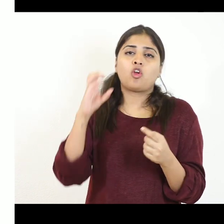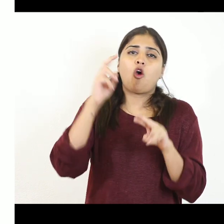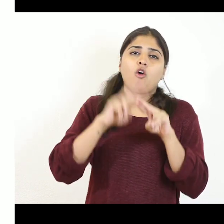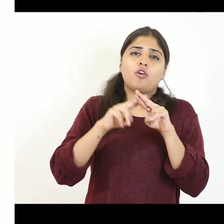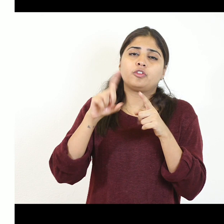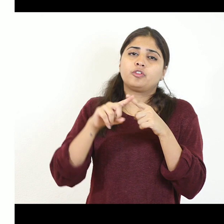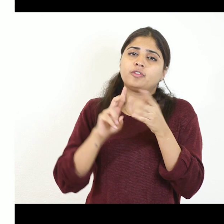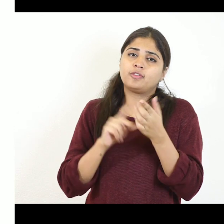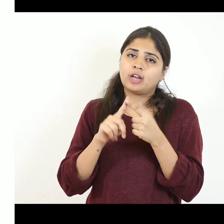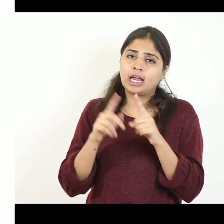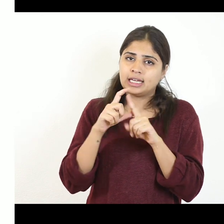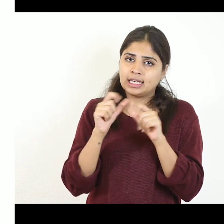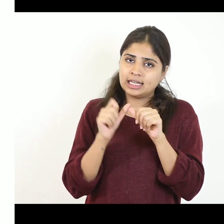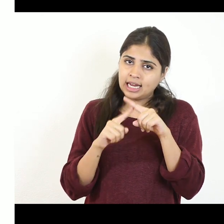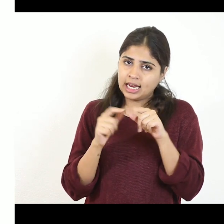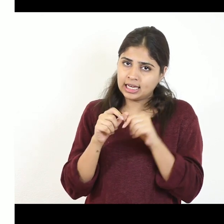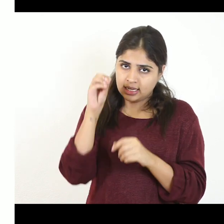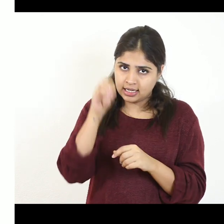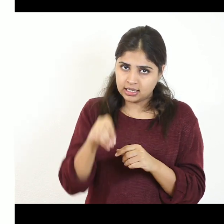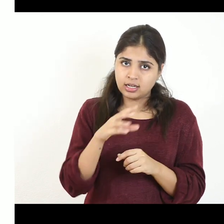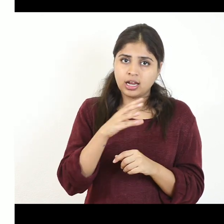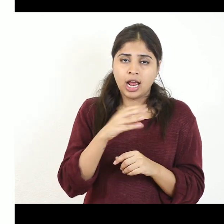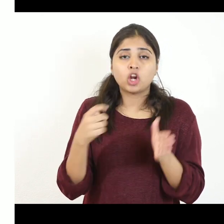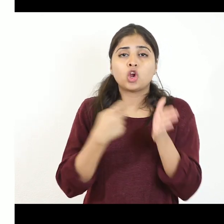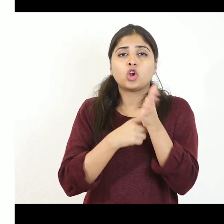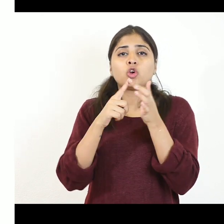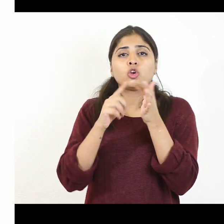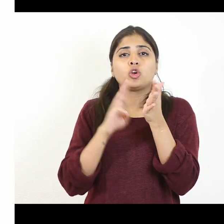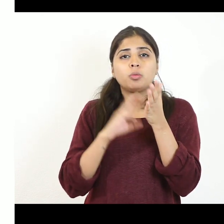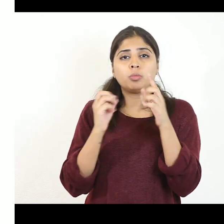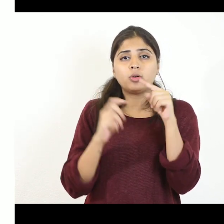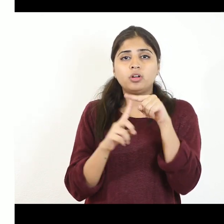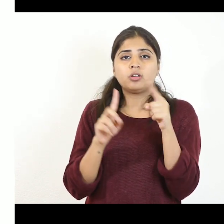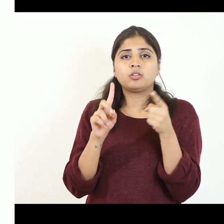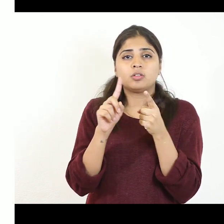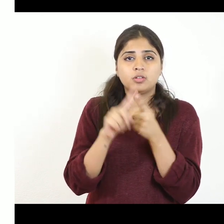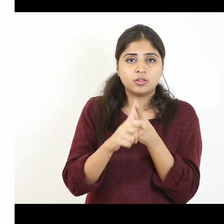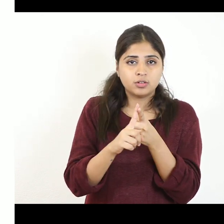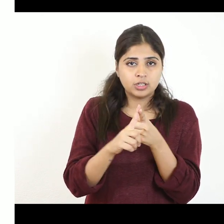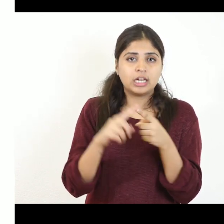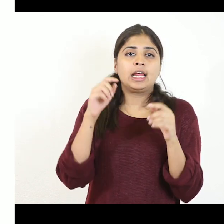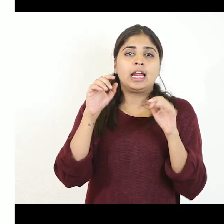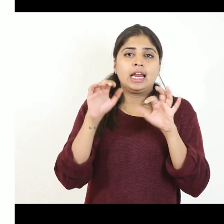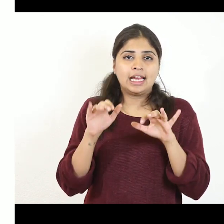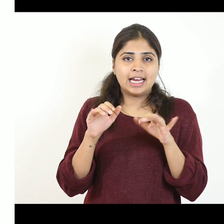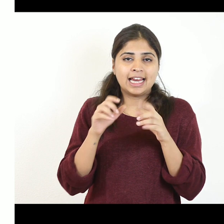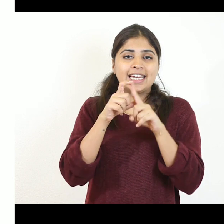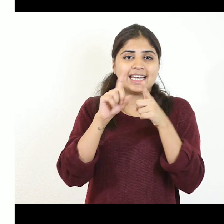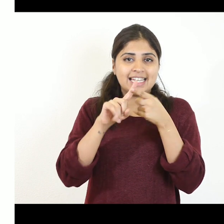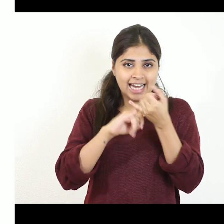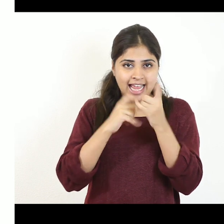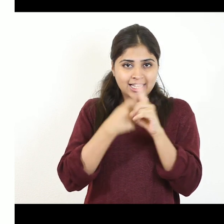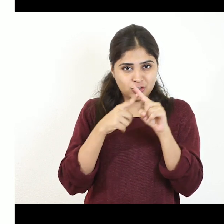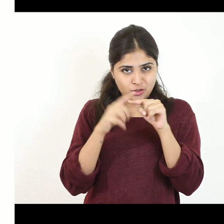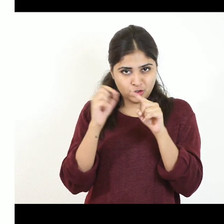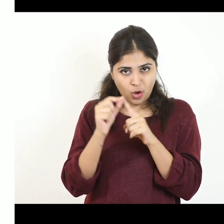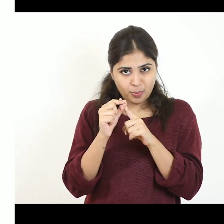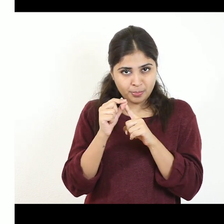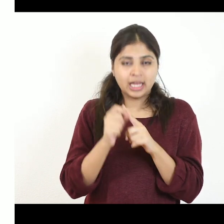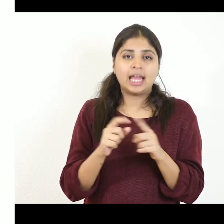Form processing services. It includes purchase or sale orders, administration